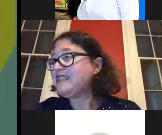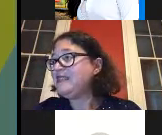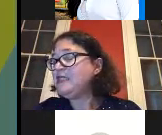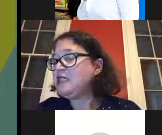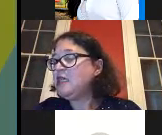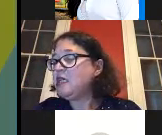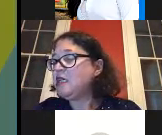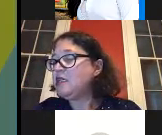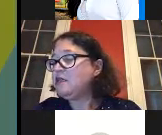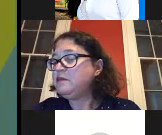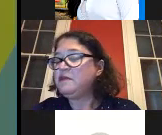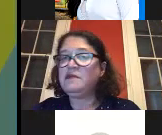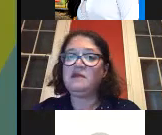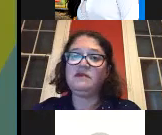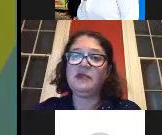extended,